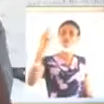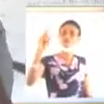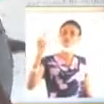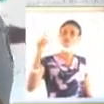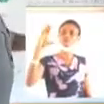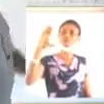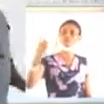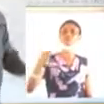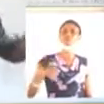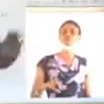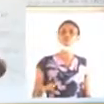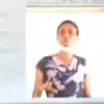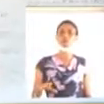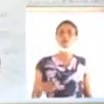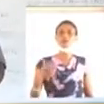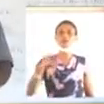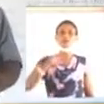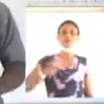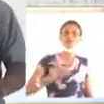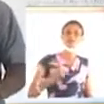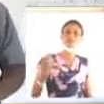of drugs. They are the agency